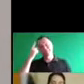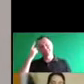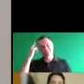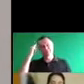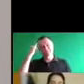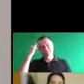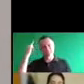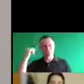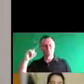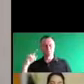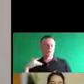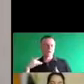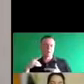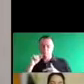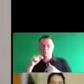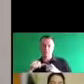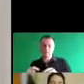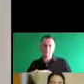really fascinating way to